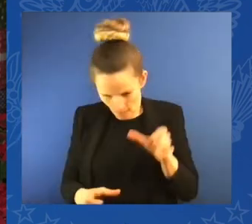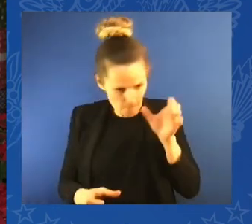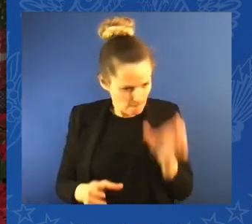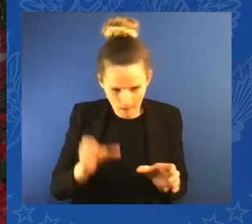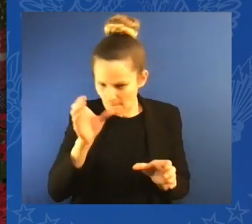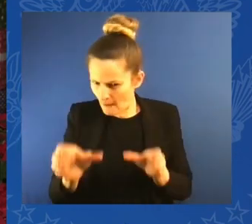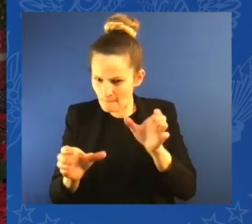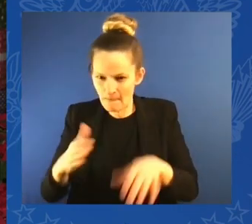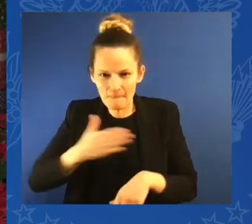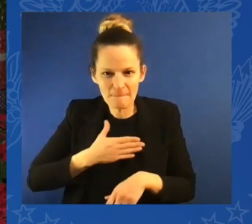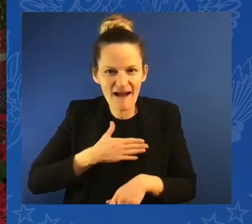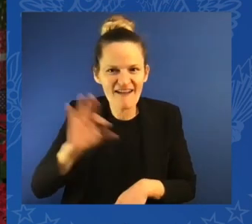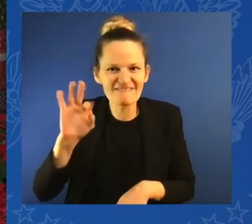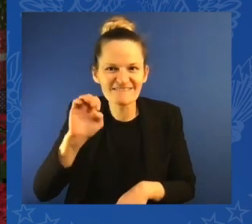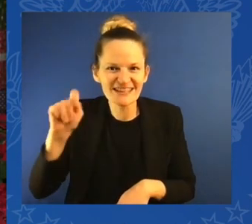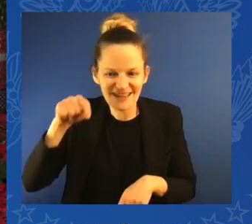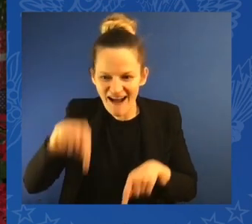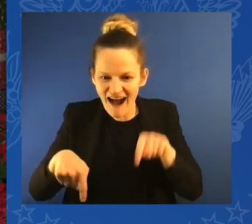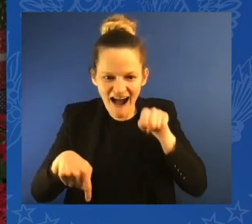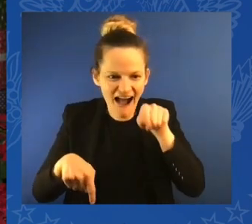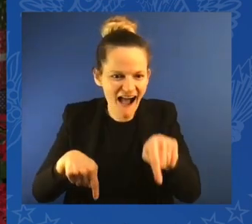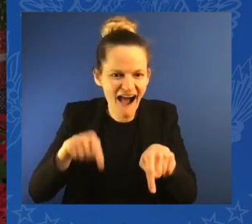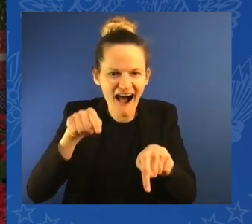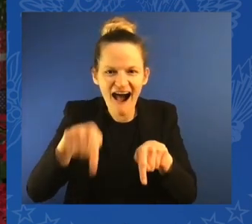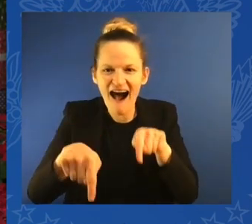Then he dragged his feet